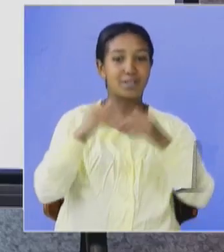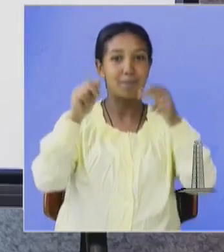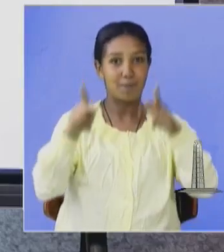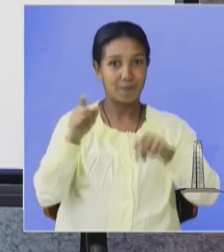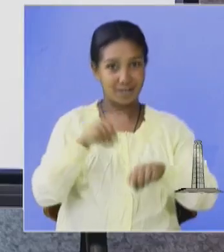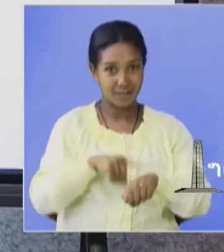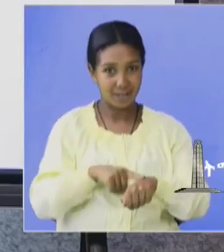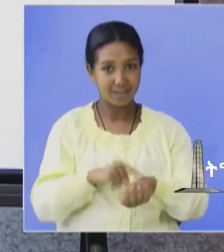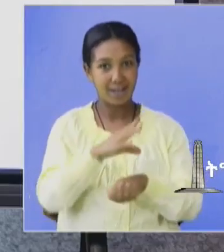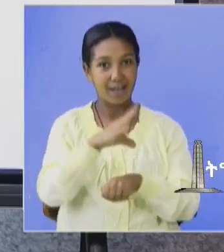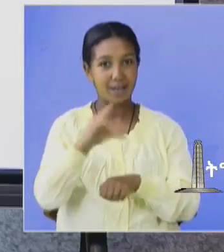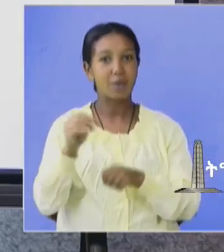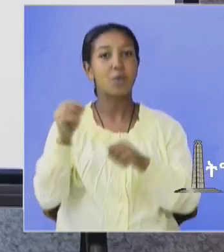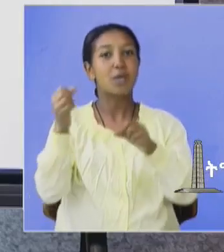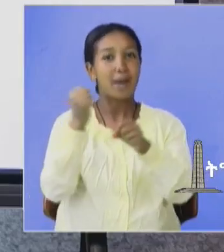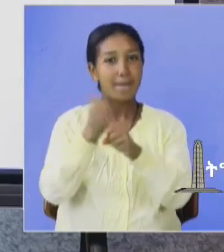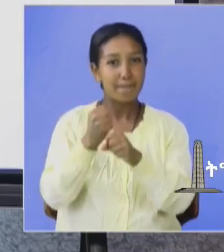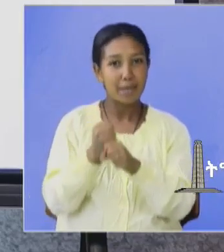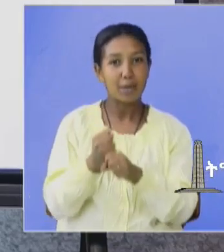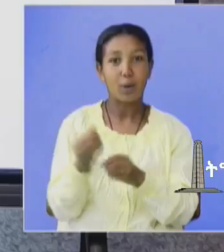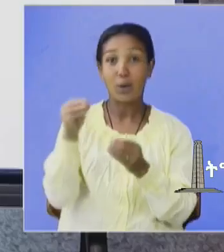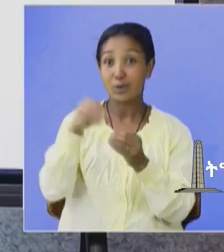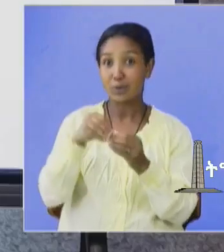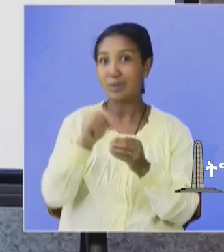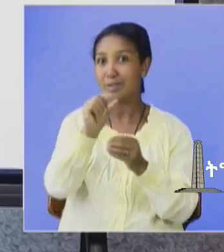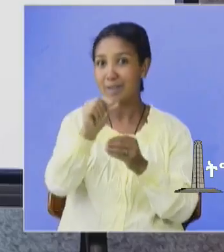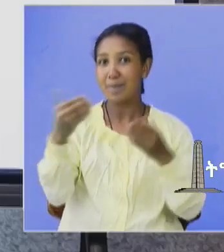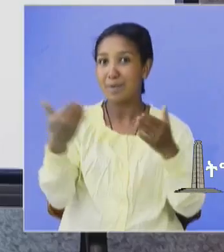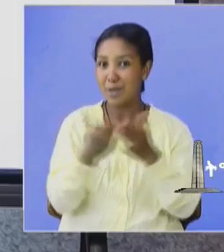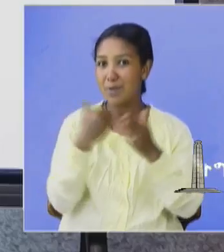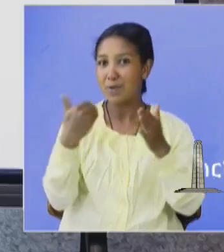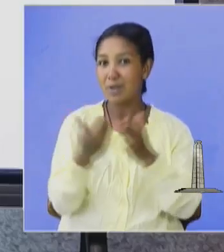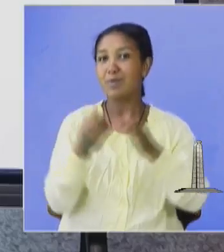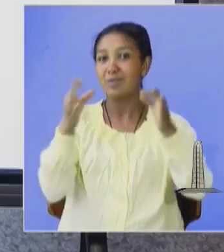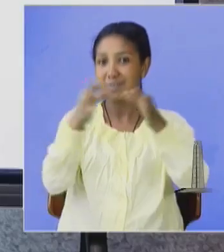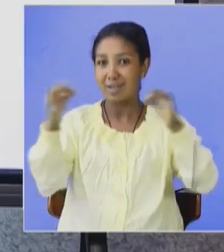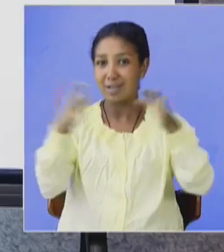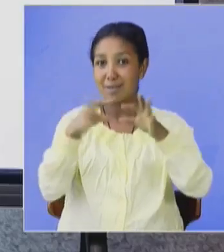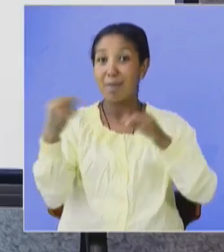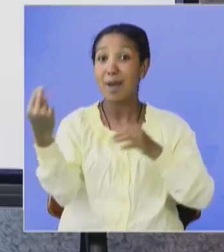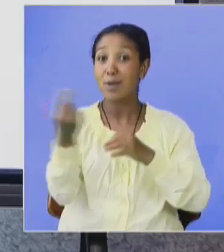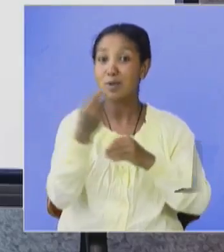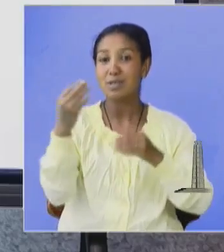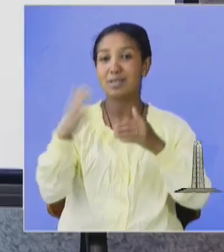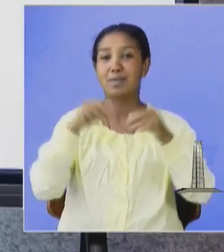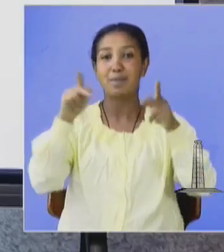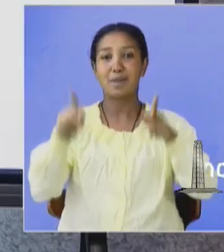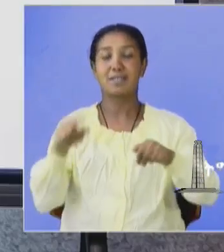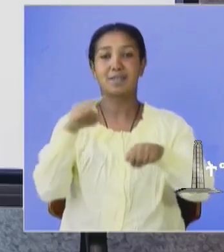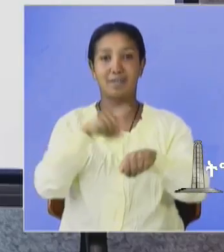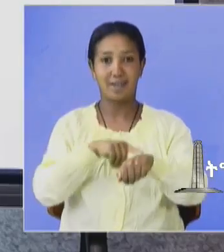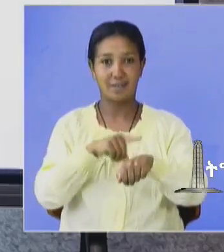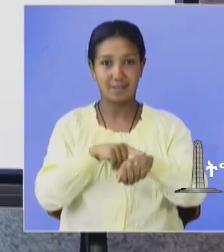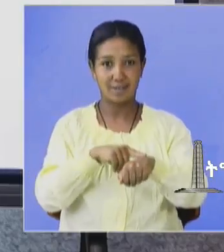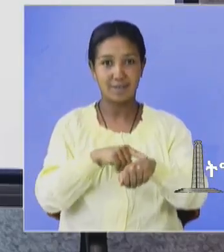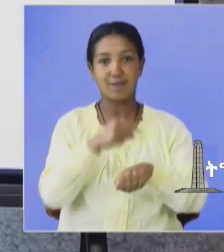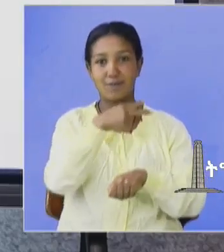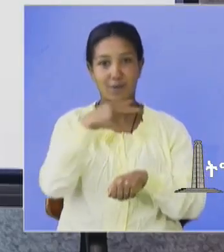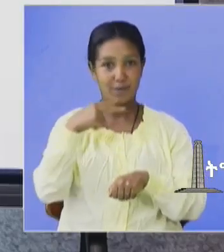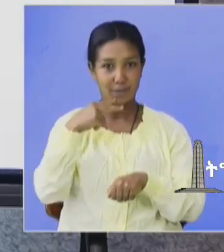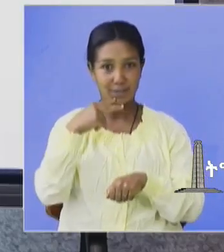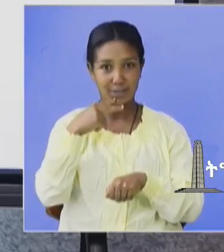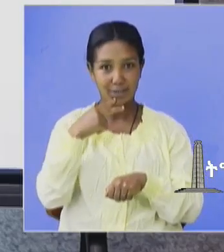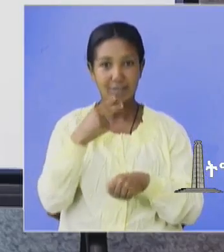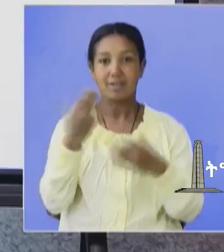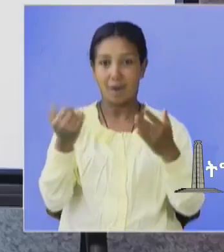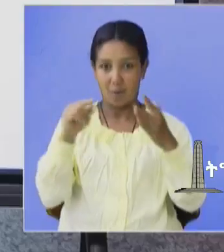tense. And we can make also some new sentences by using simple present tense verbs.